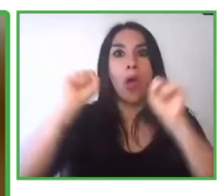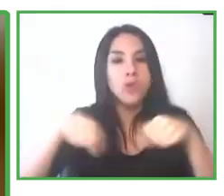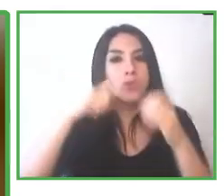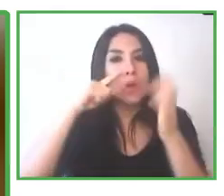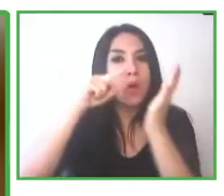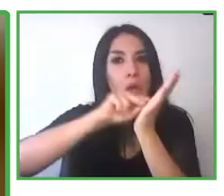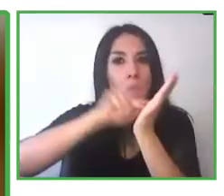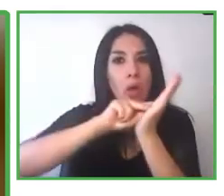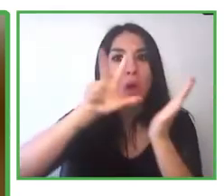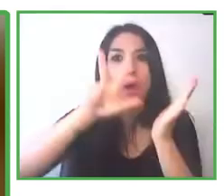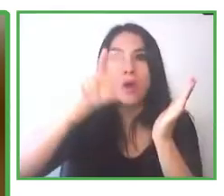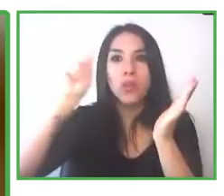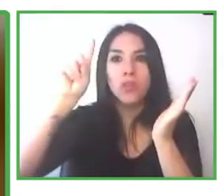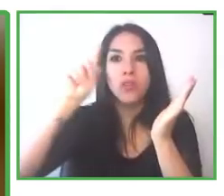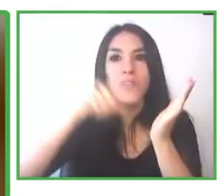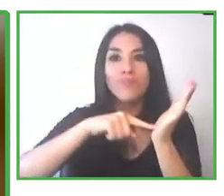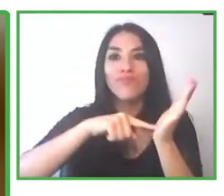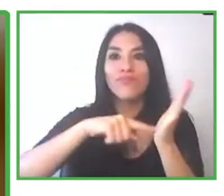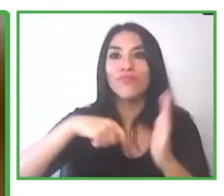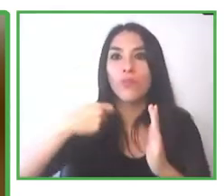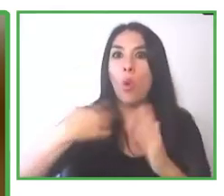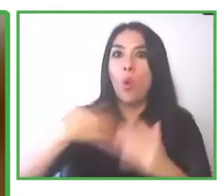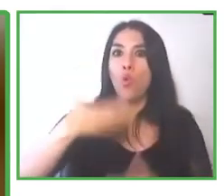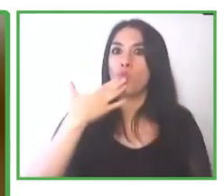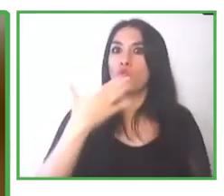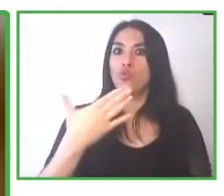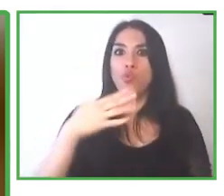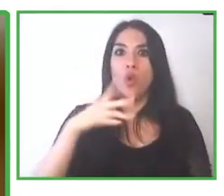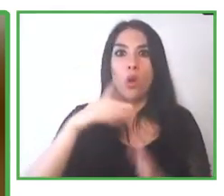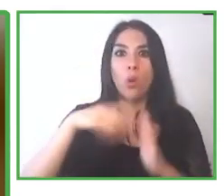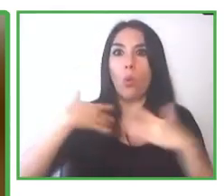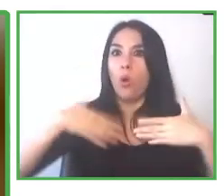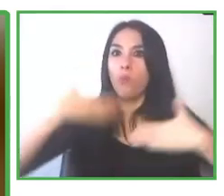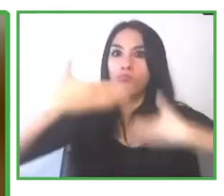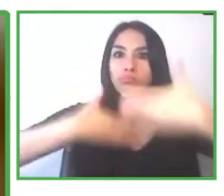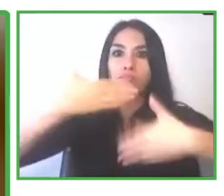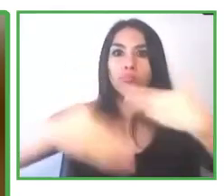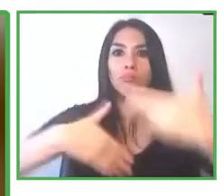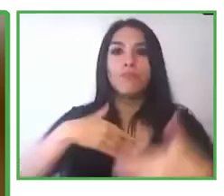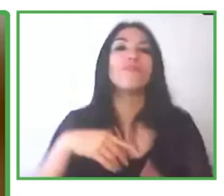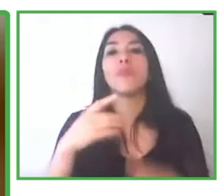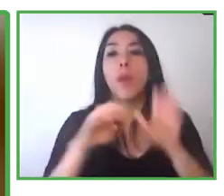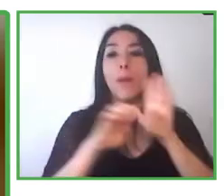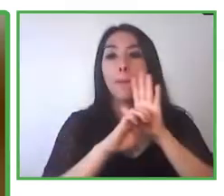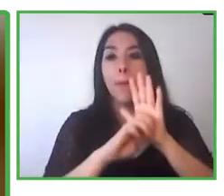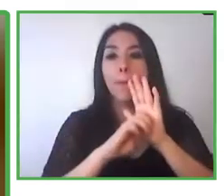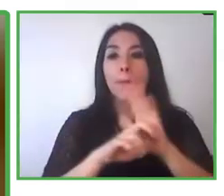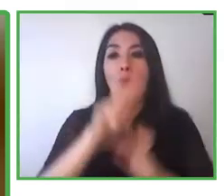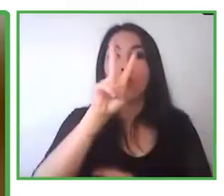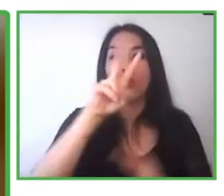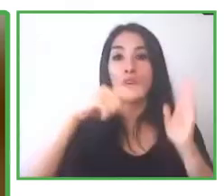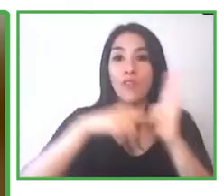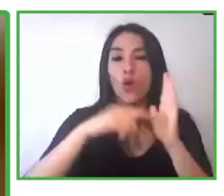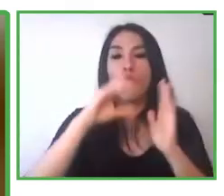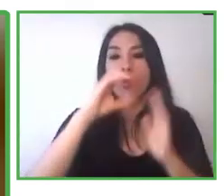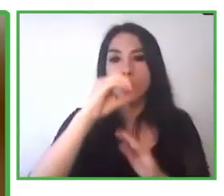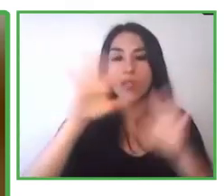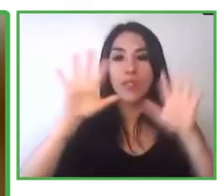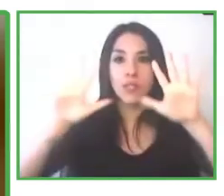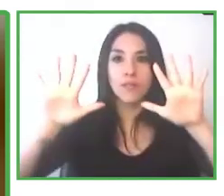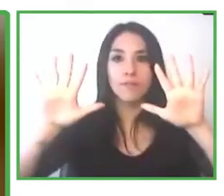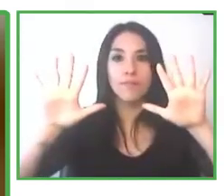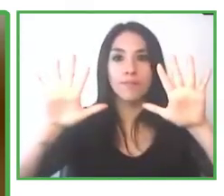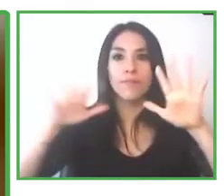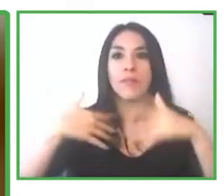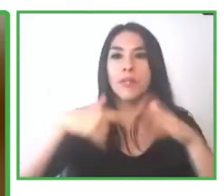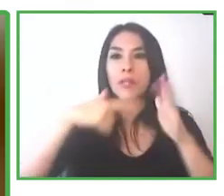We believe this is a project that is having very good results because, for example, during 2020, we had over